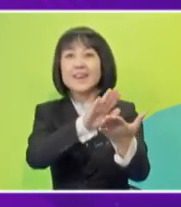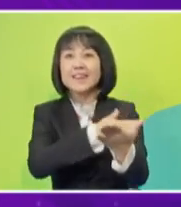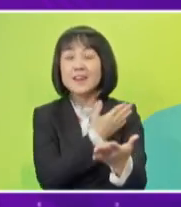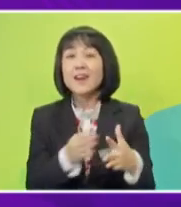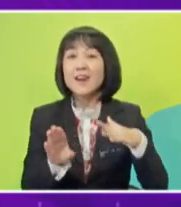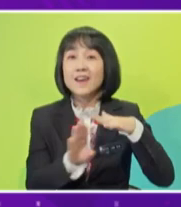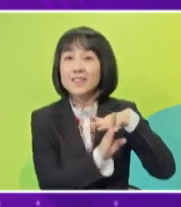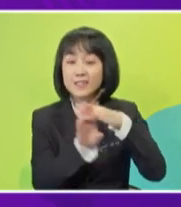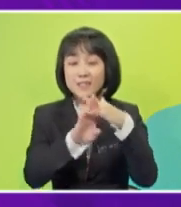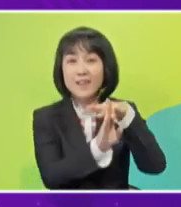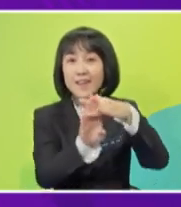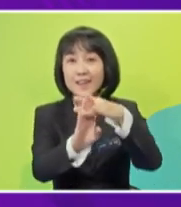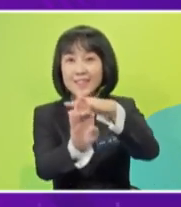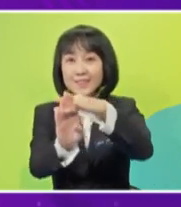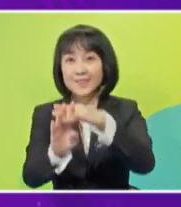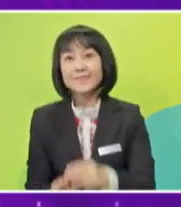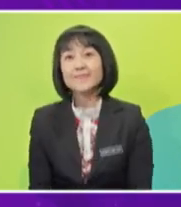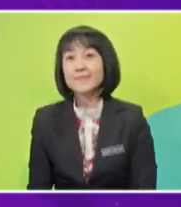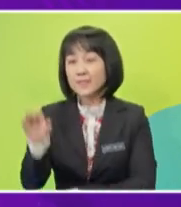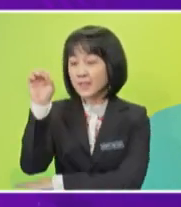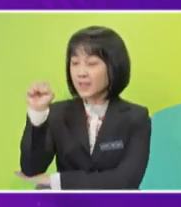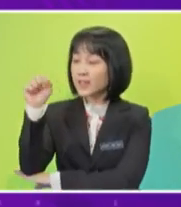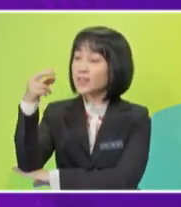shark. Shark.